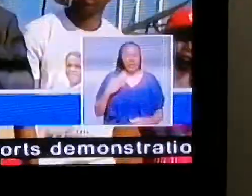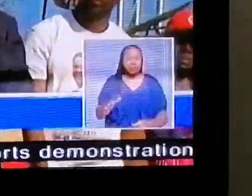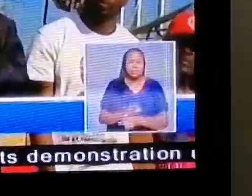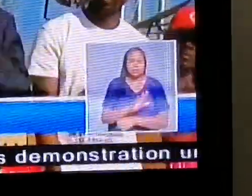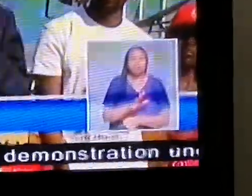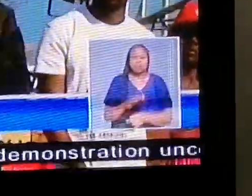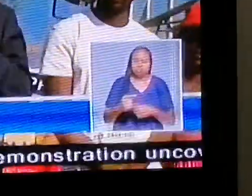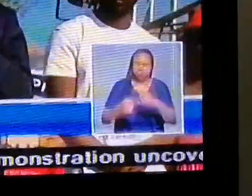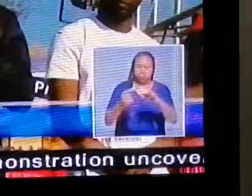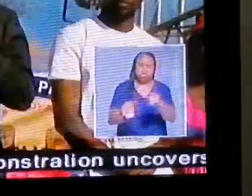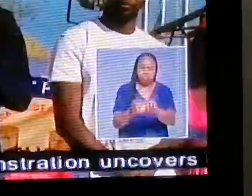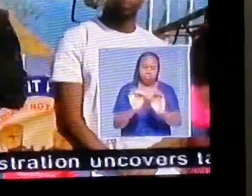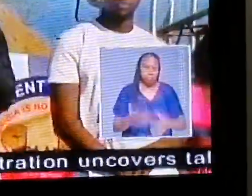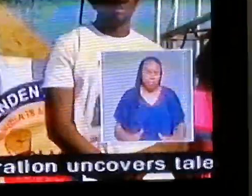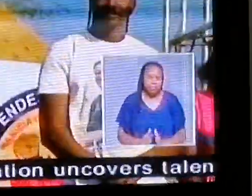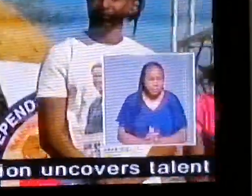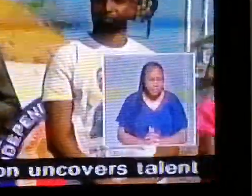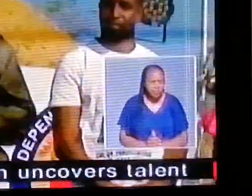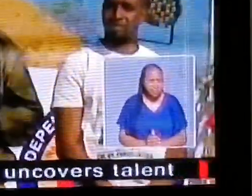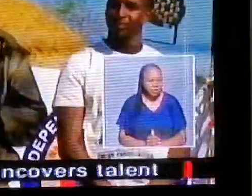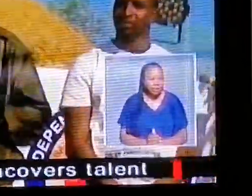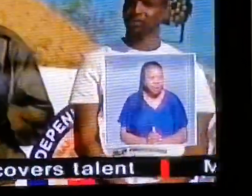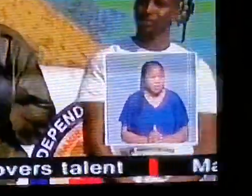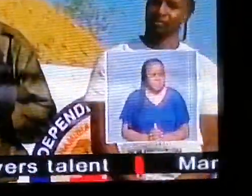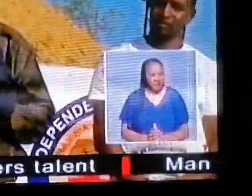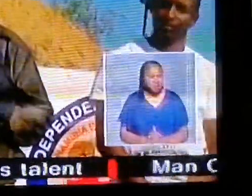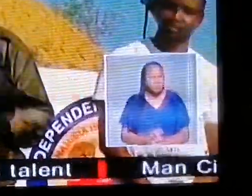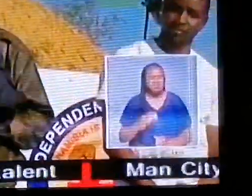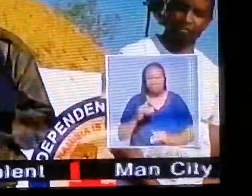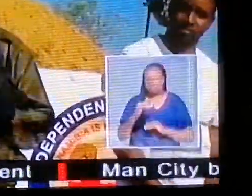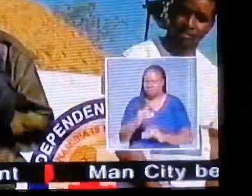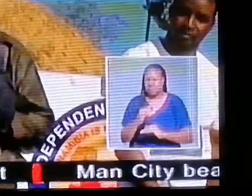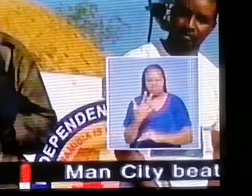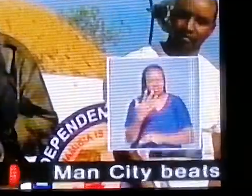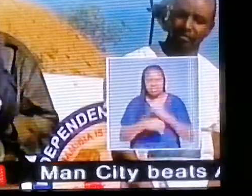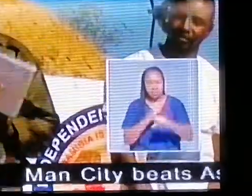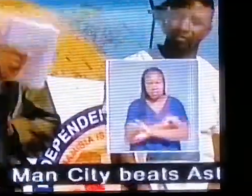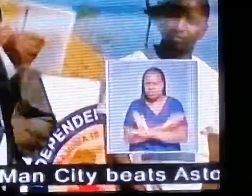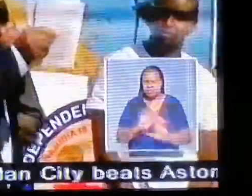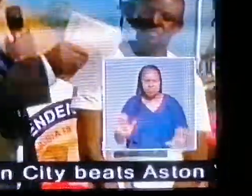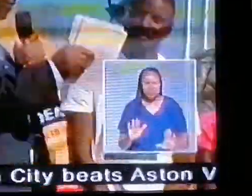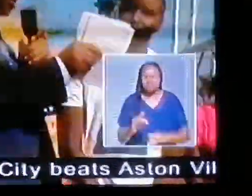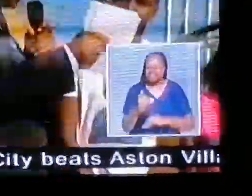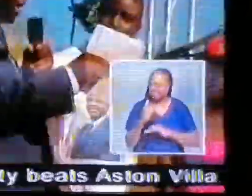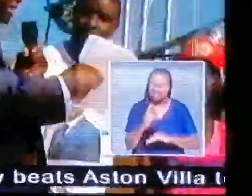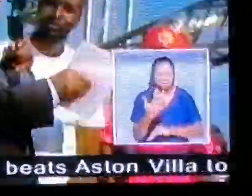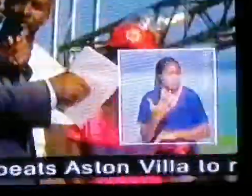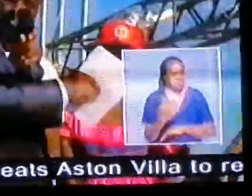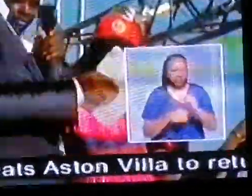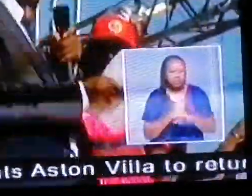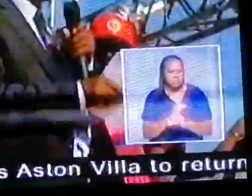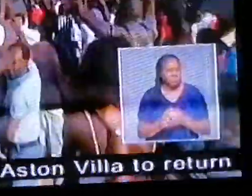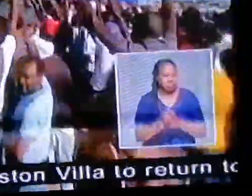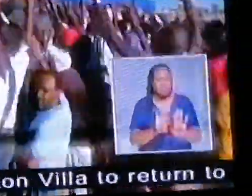progress has been made. I will save only one term. I will save only one